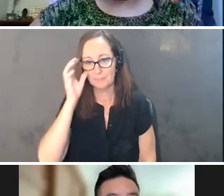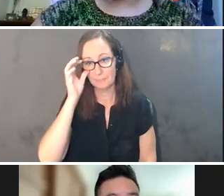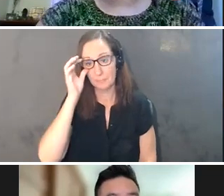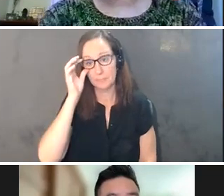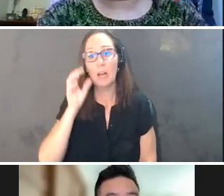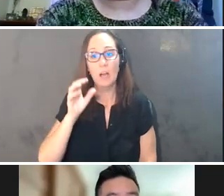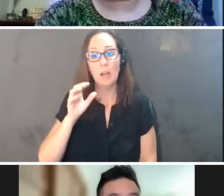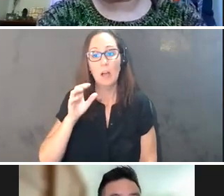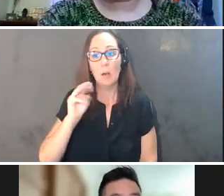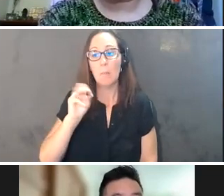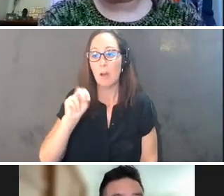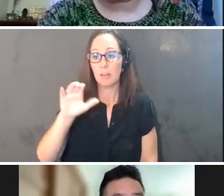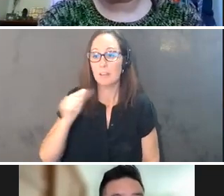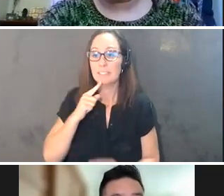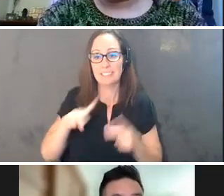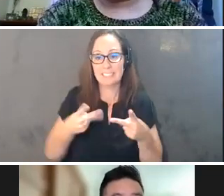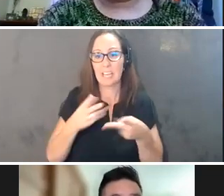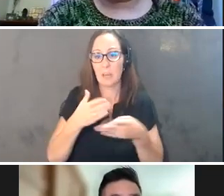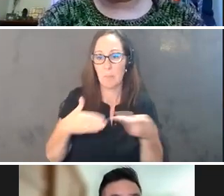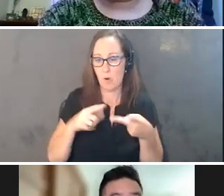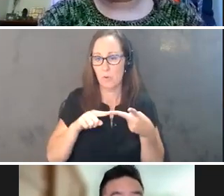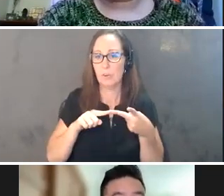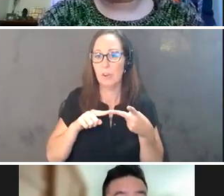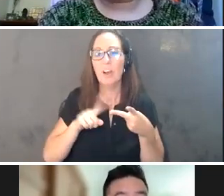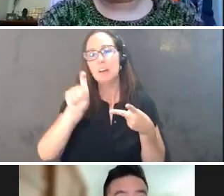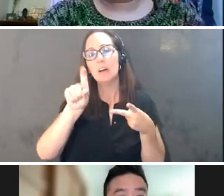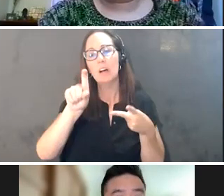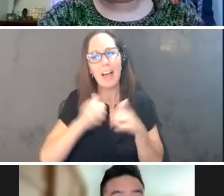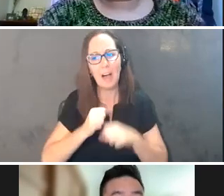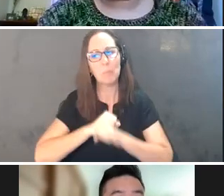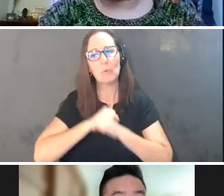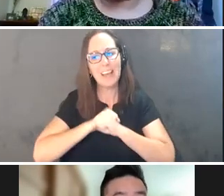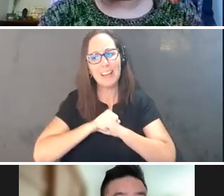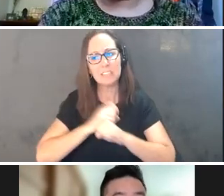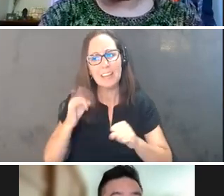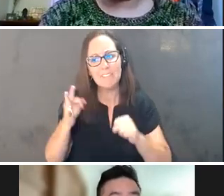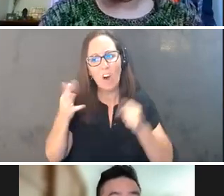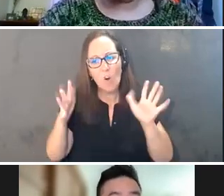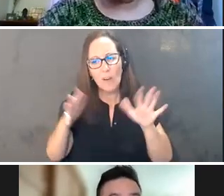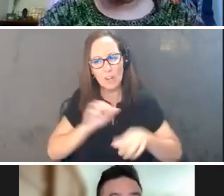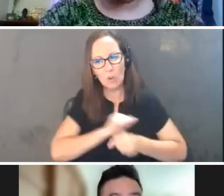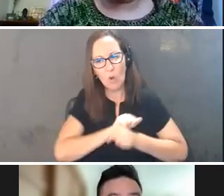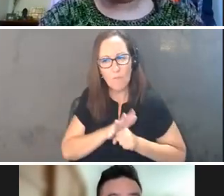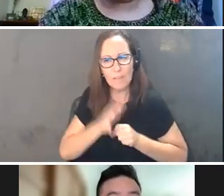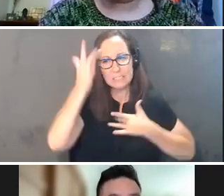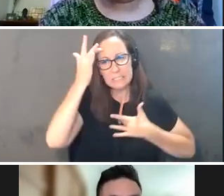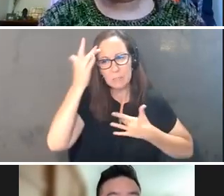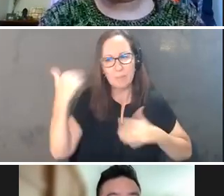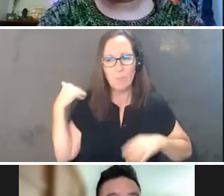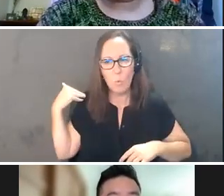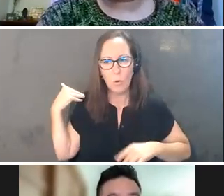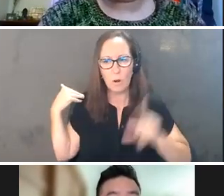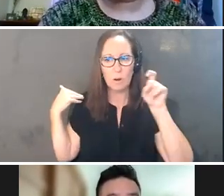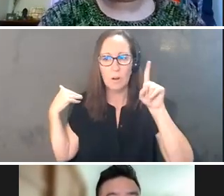And actually there's a two-part to that as well. So how does it protect you if you have already had COVID? Some